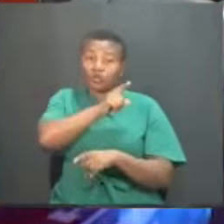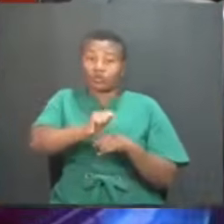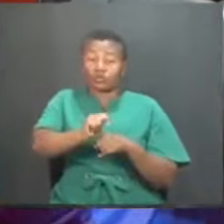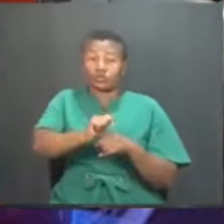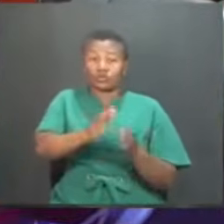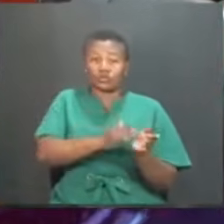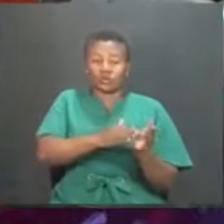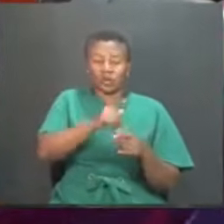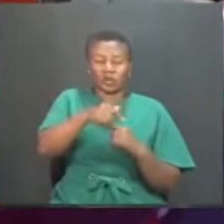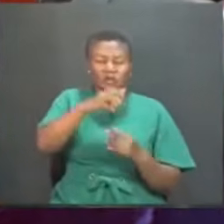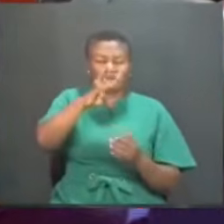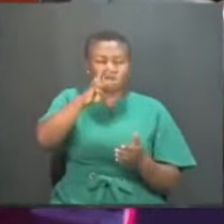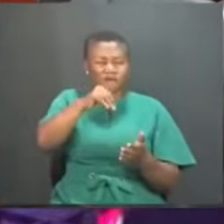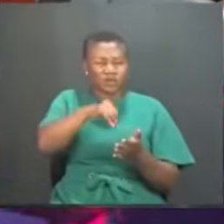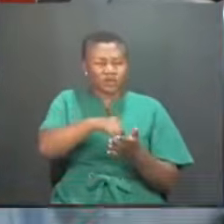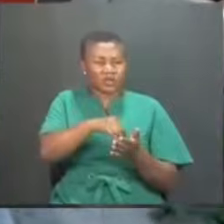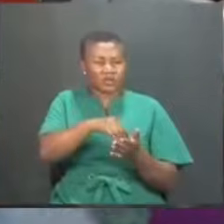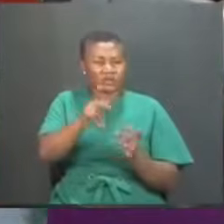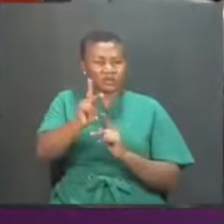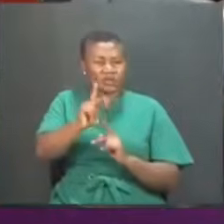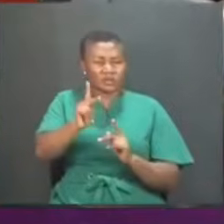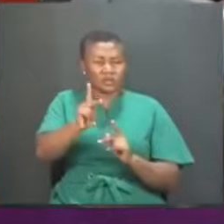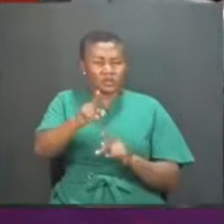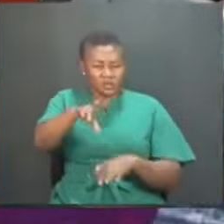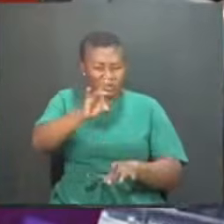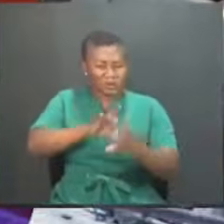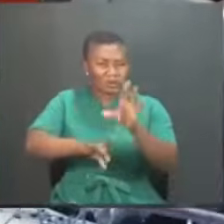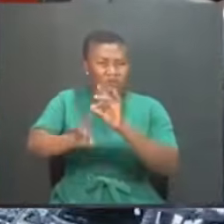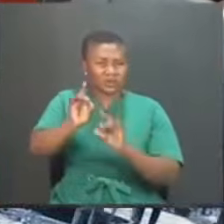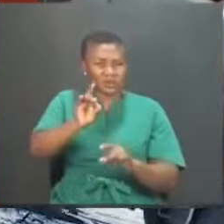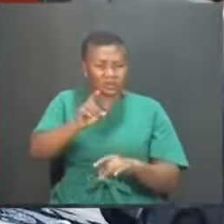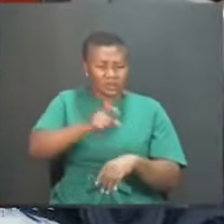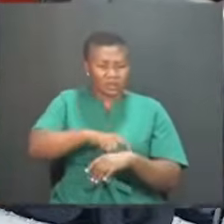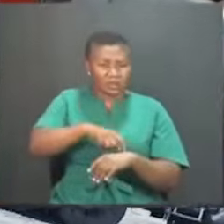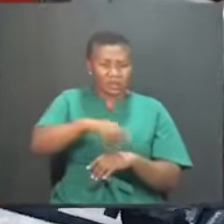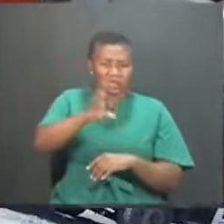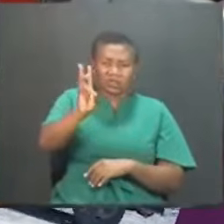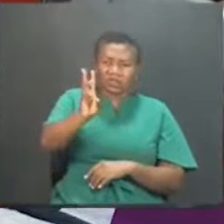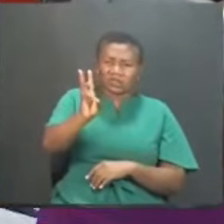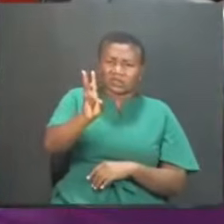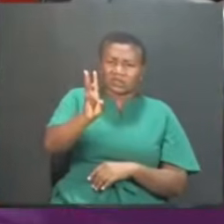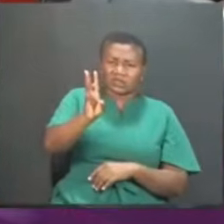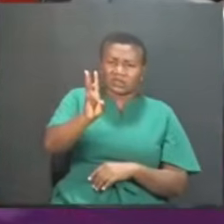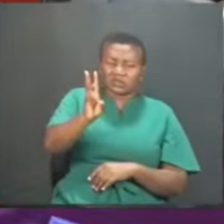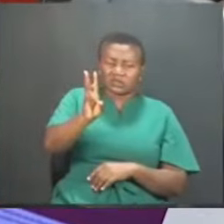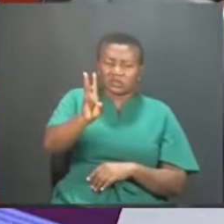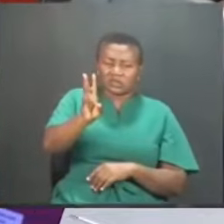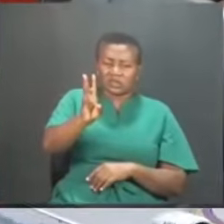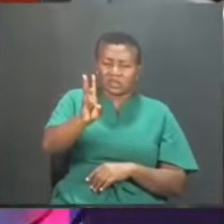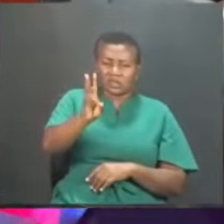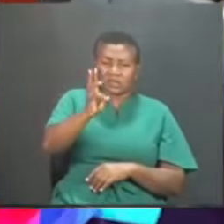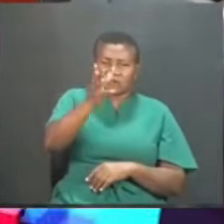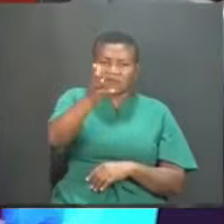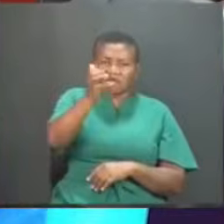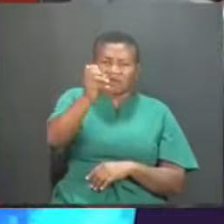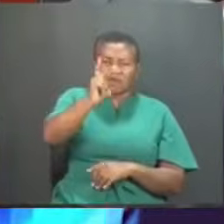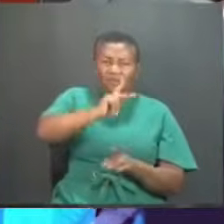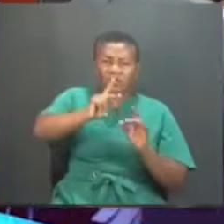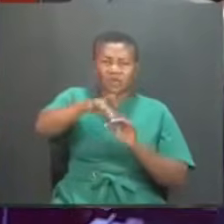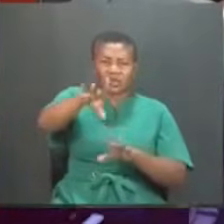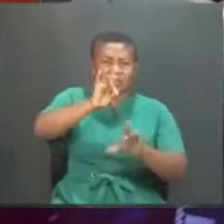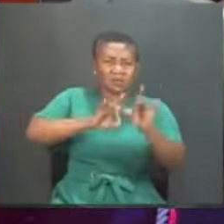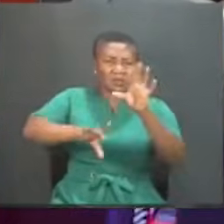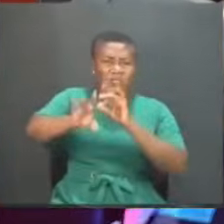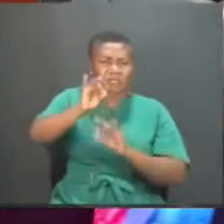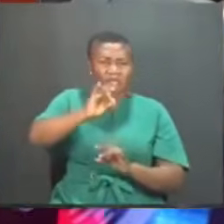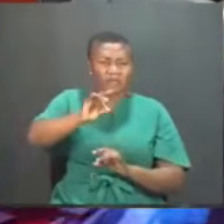in a day. How was it happening? At 6 o'clock, 500 people were invited. 8 o'clock in the morning,